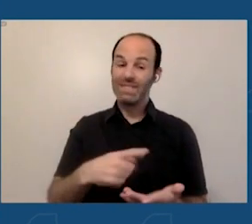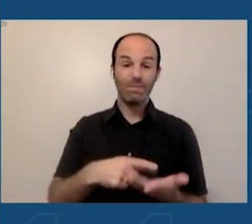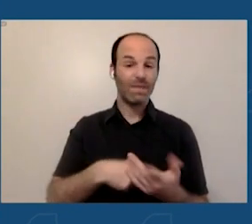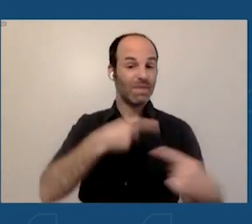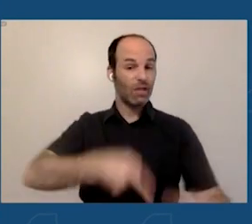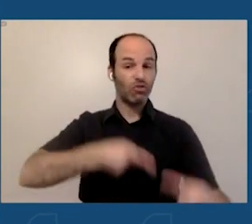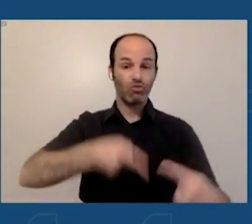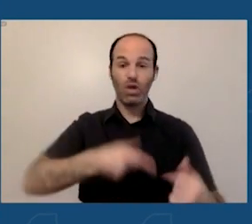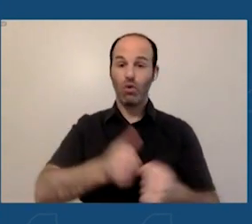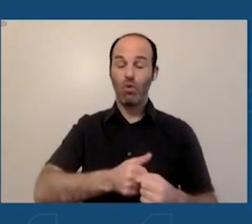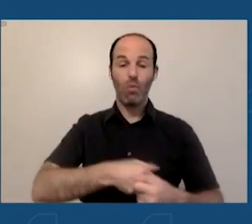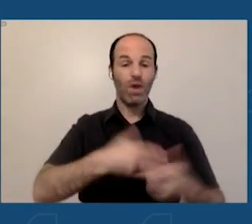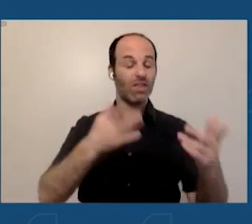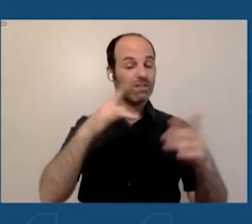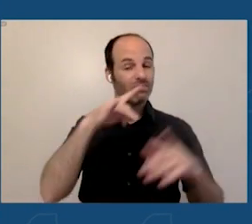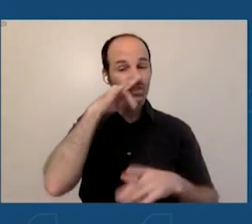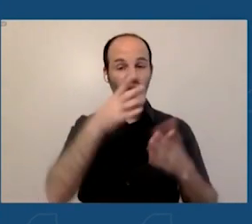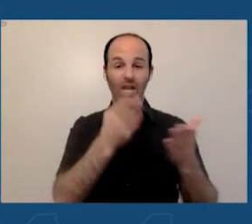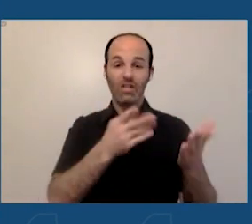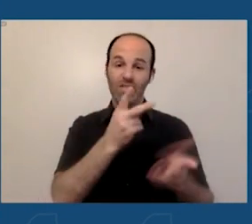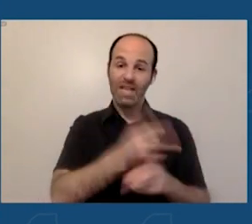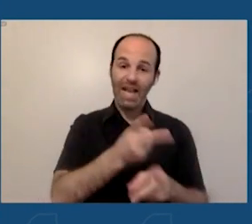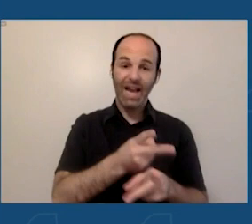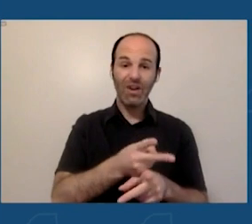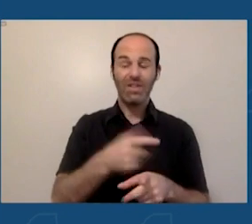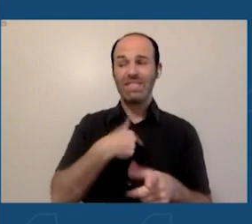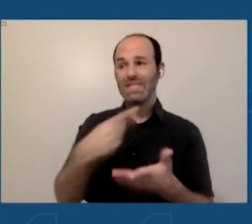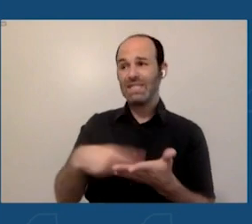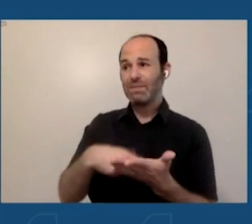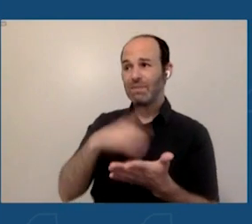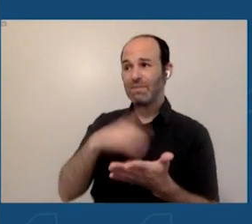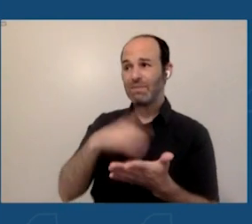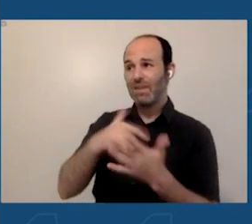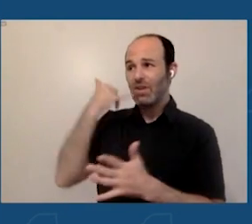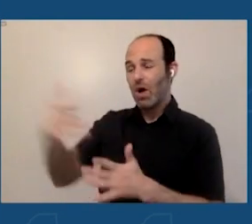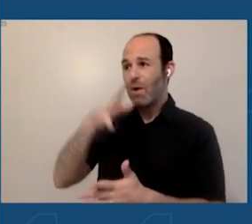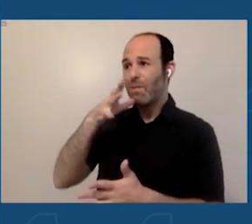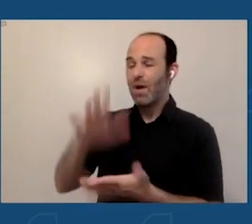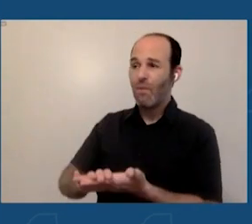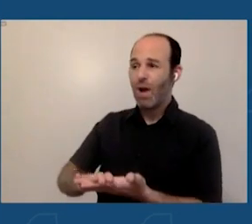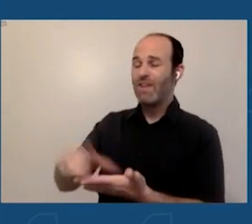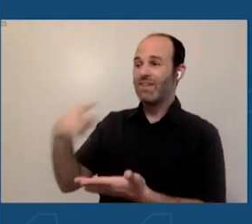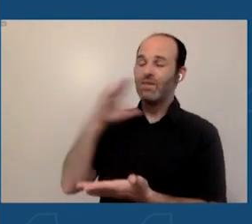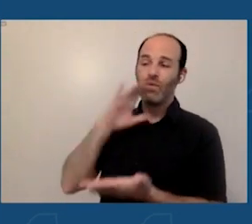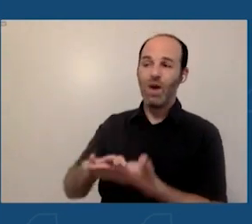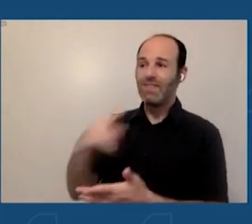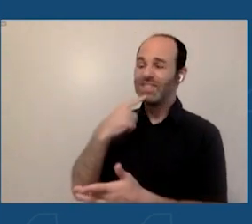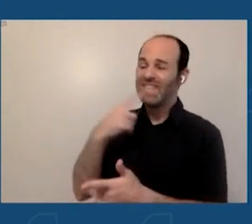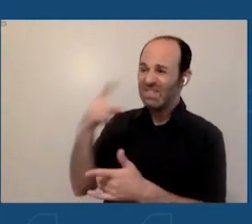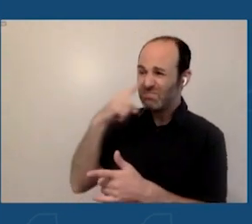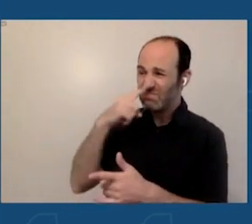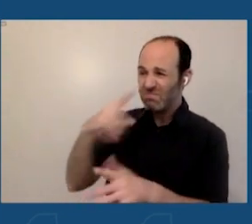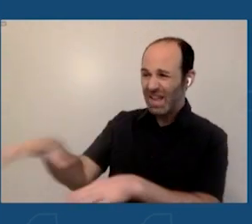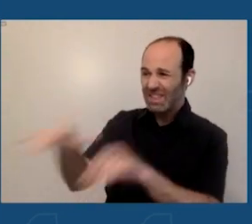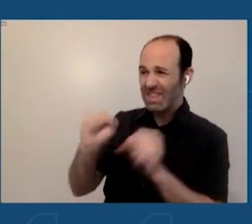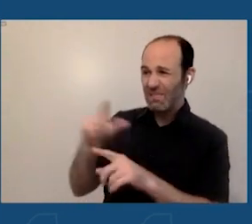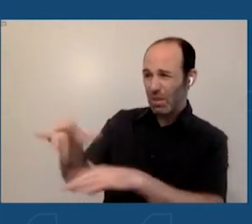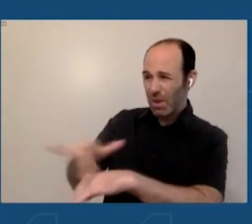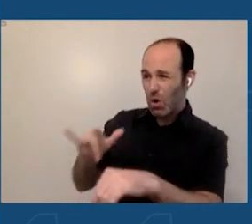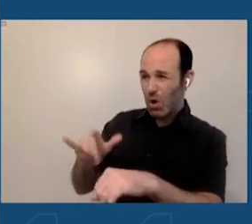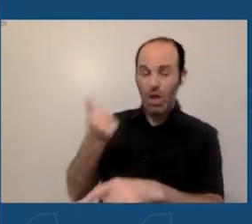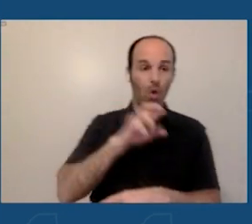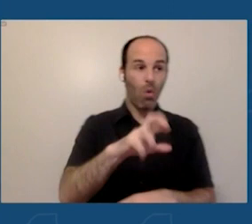to call my wife and say, hey, can you leave a little bit early, or can I get out of this meeting a little bit early? So if I'm struggling with it,